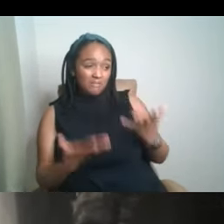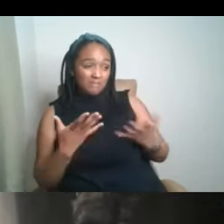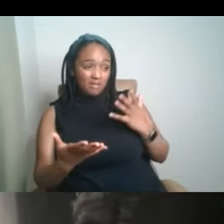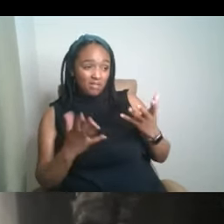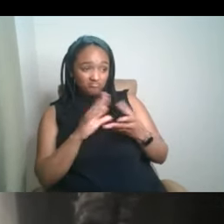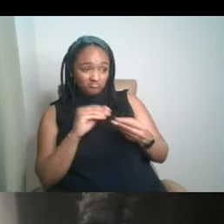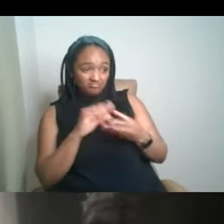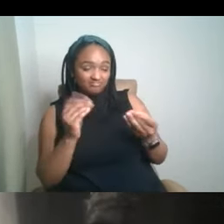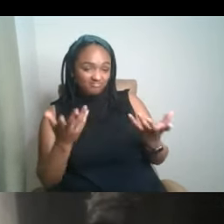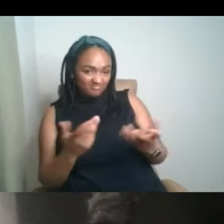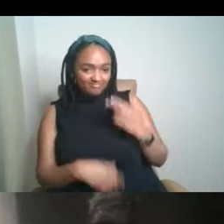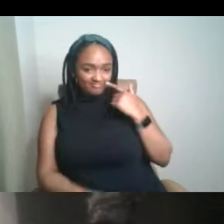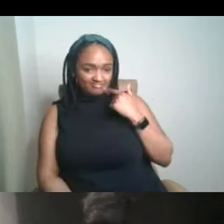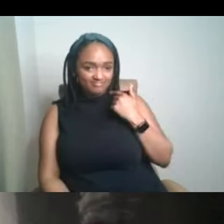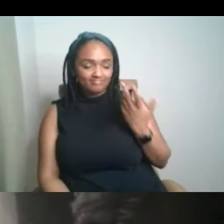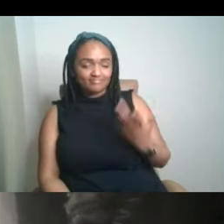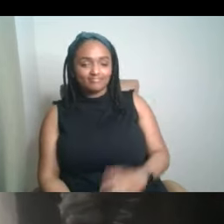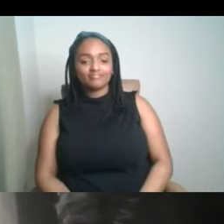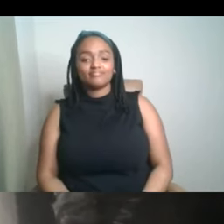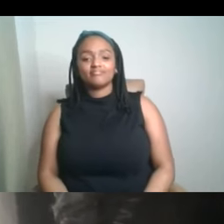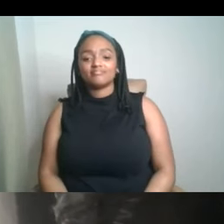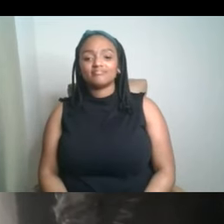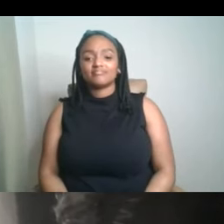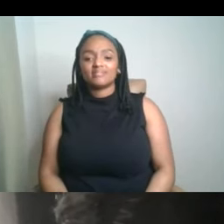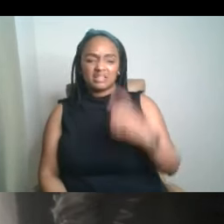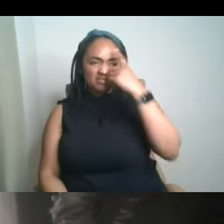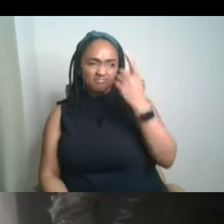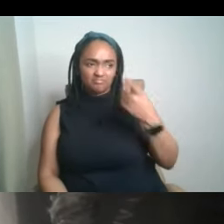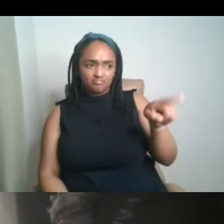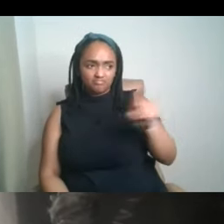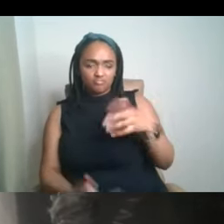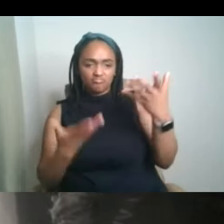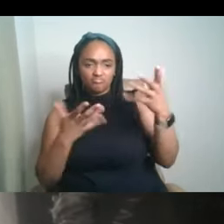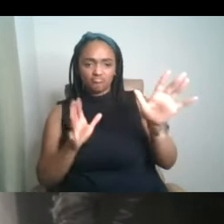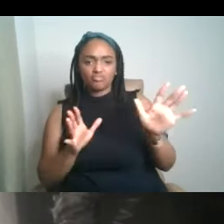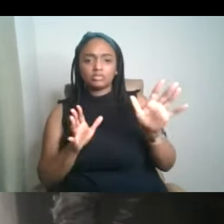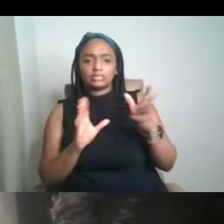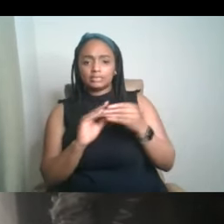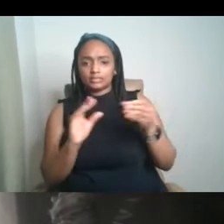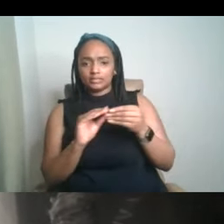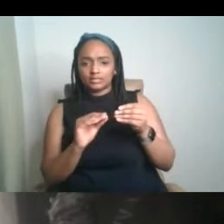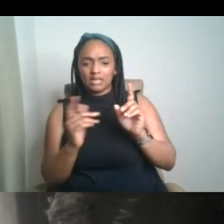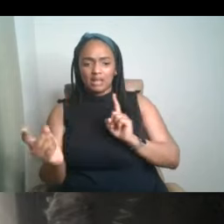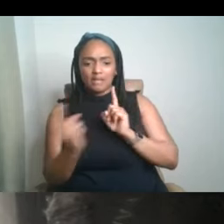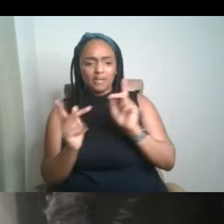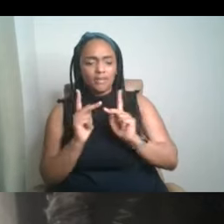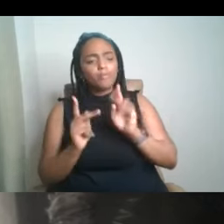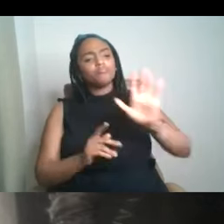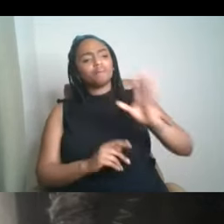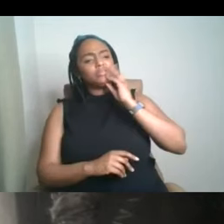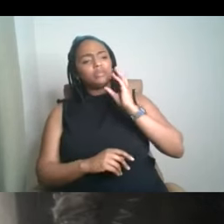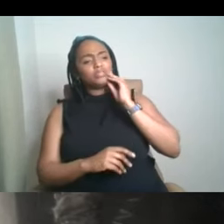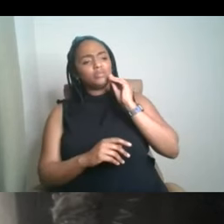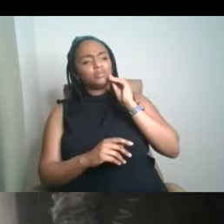I think a big part is, I think you guys have already said it, is meet people where they are and give them a space. And